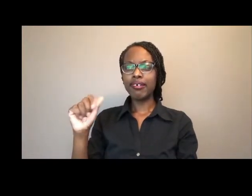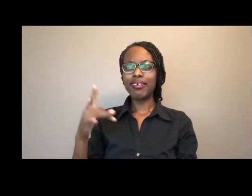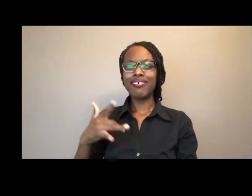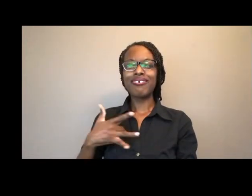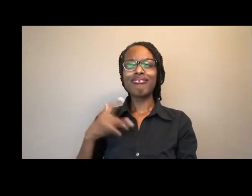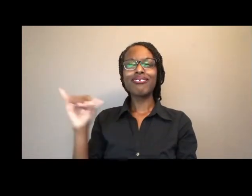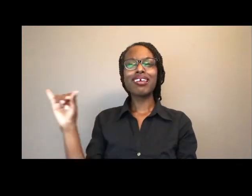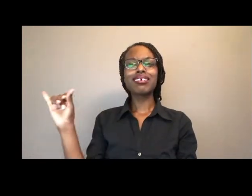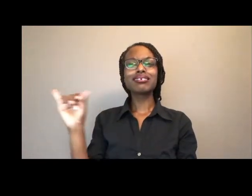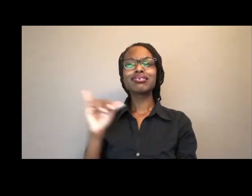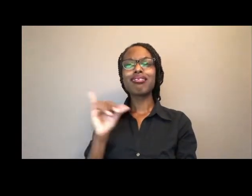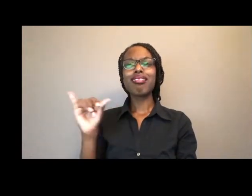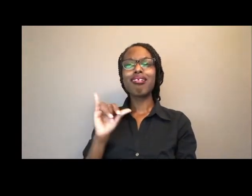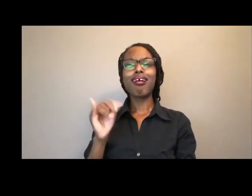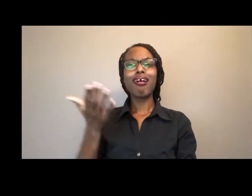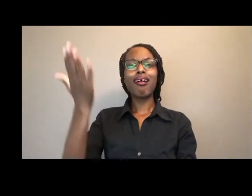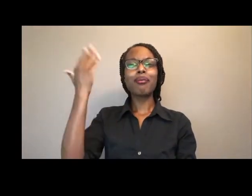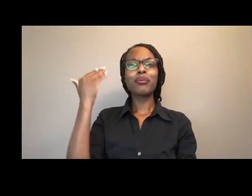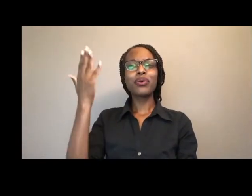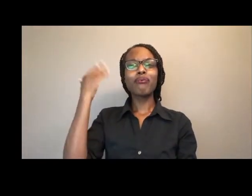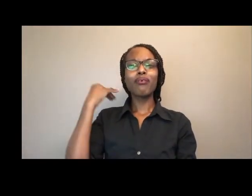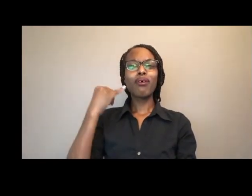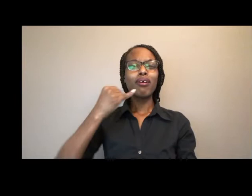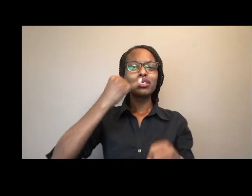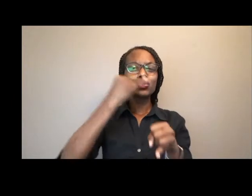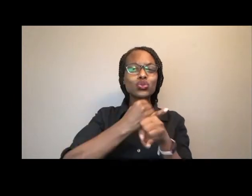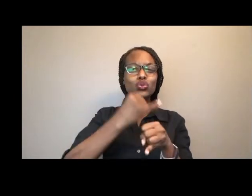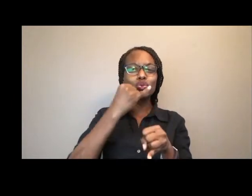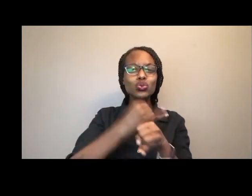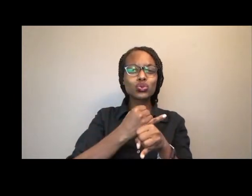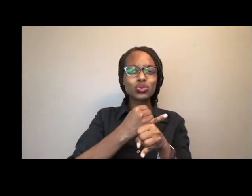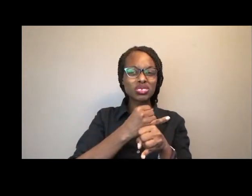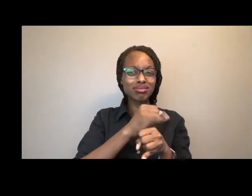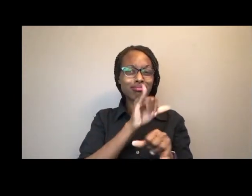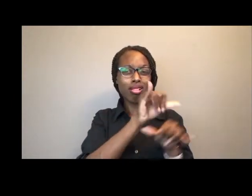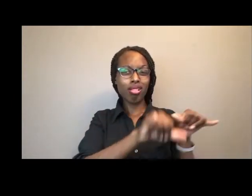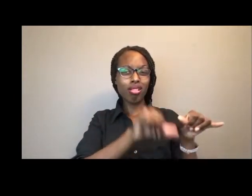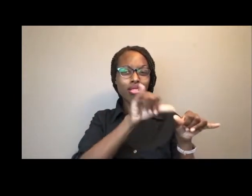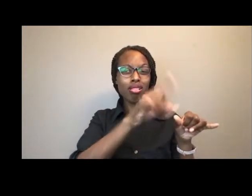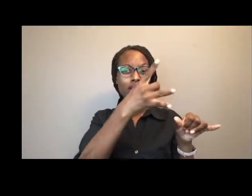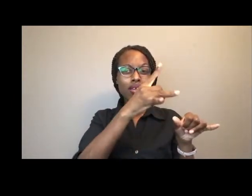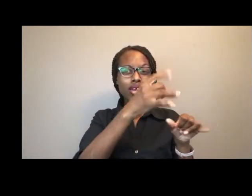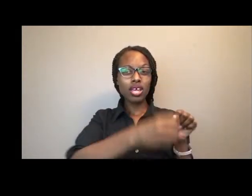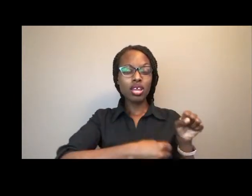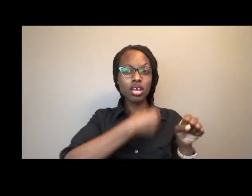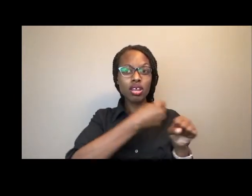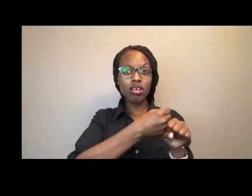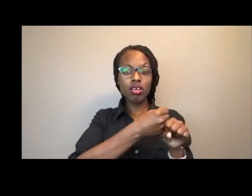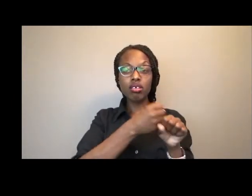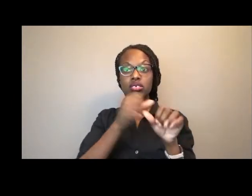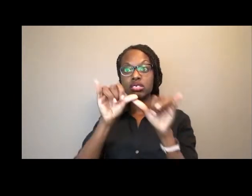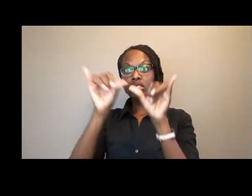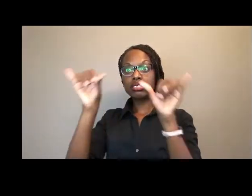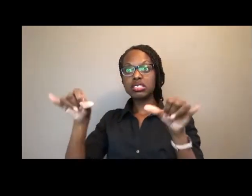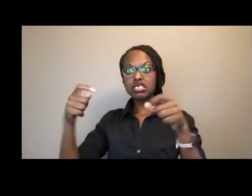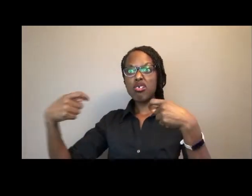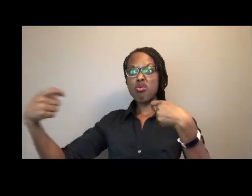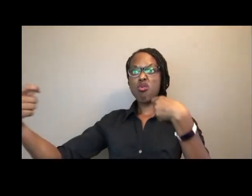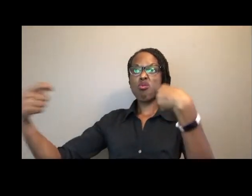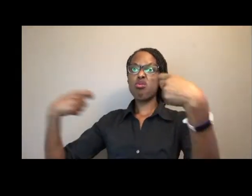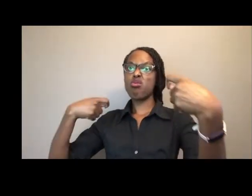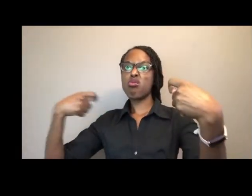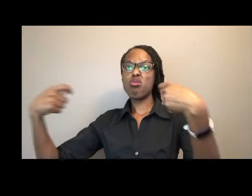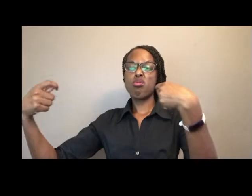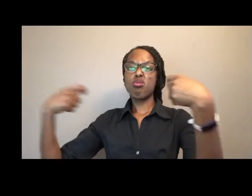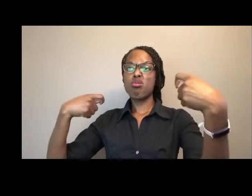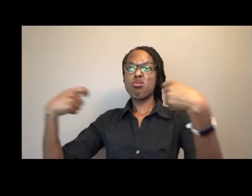still being controlled by the system that controlled